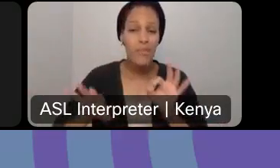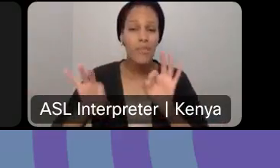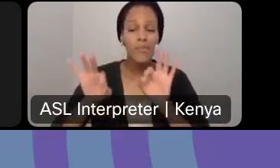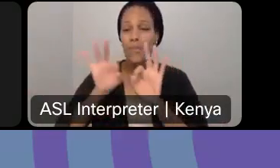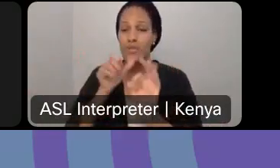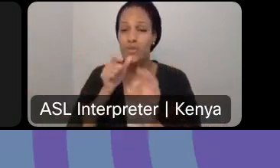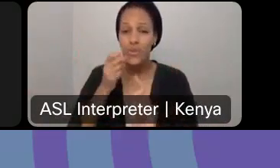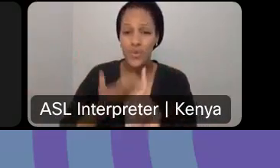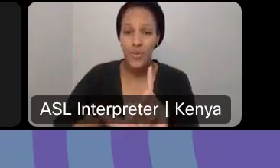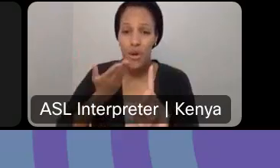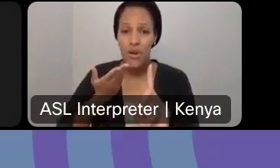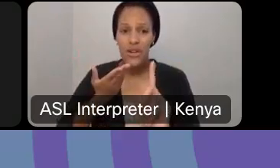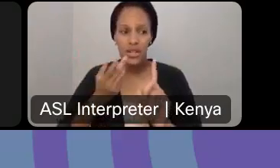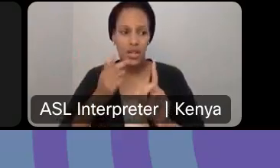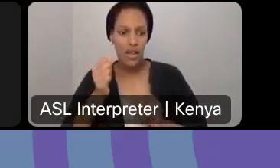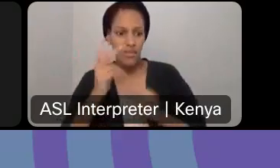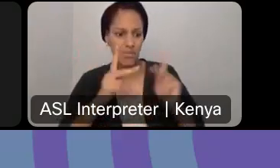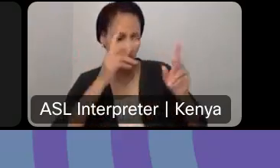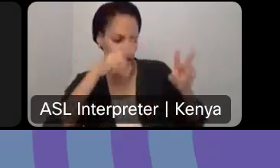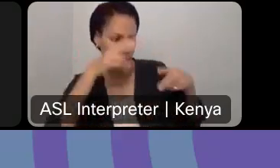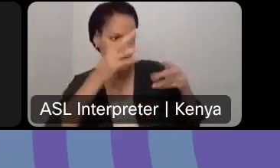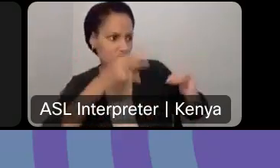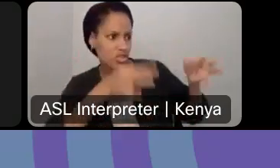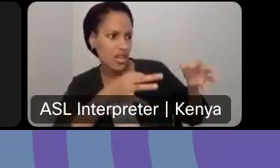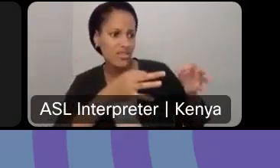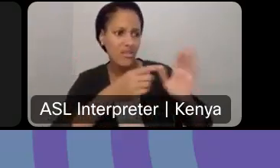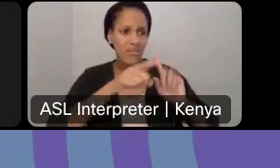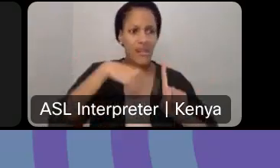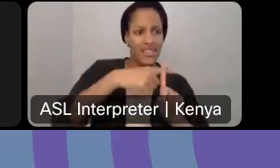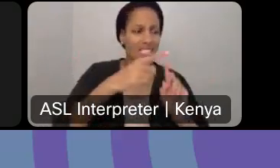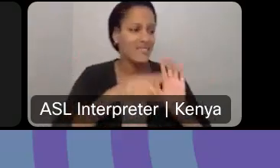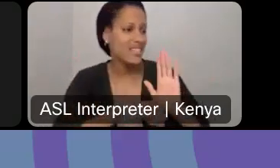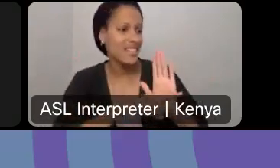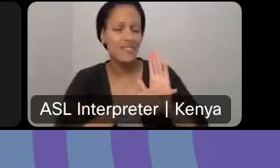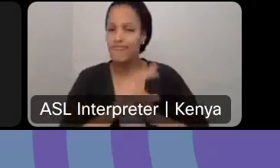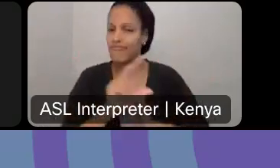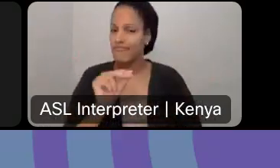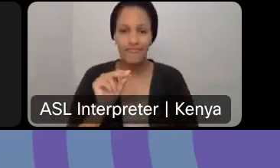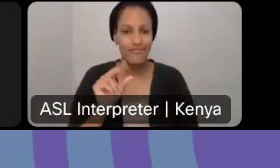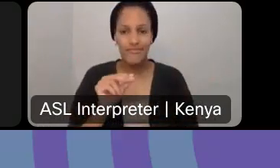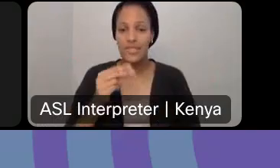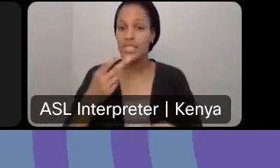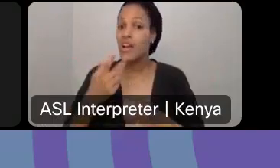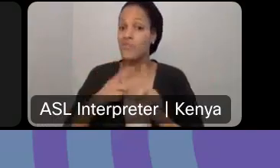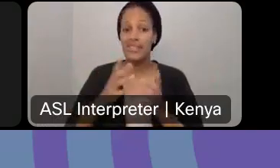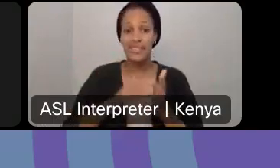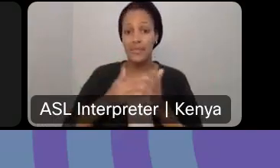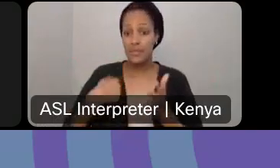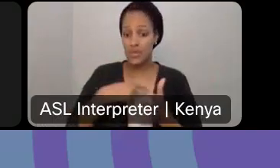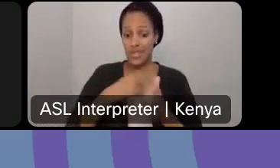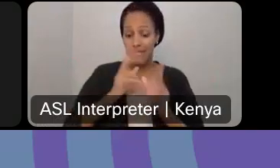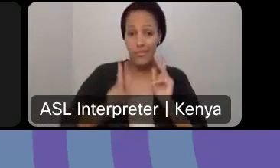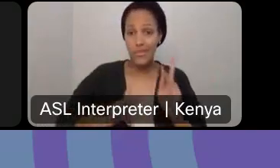be judged as wholly positive or negative. When we neglect to recognize how